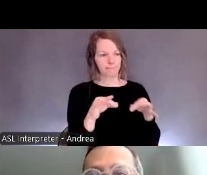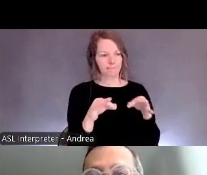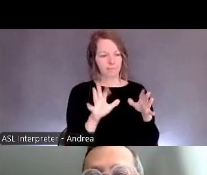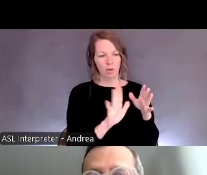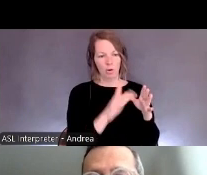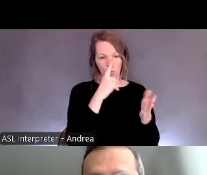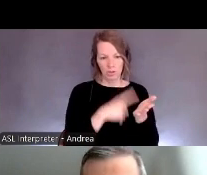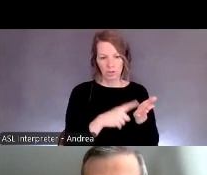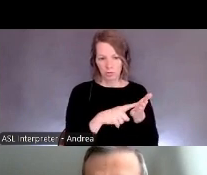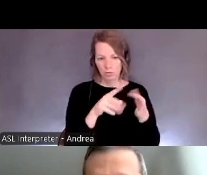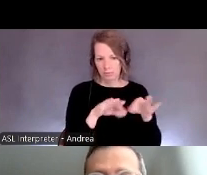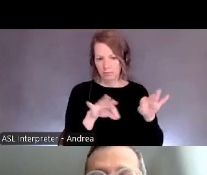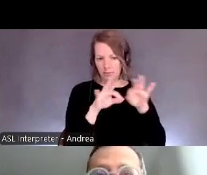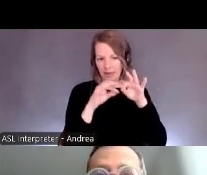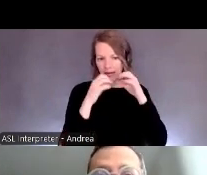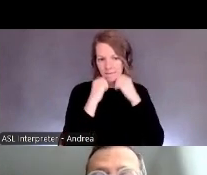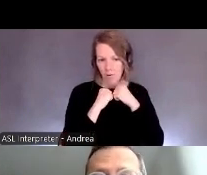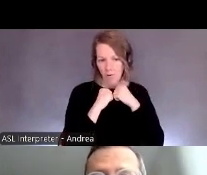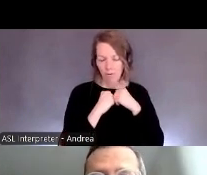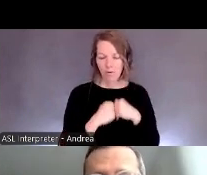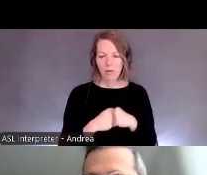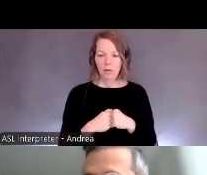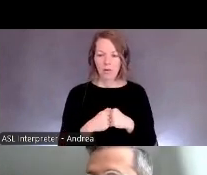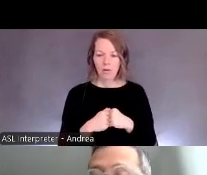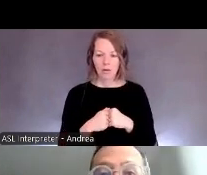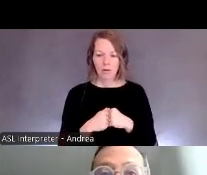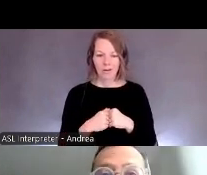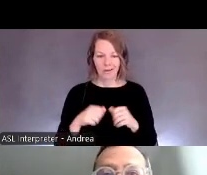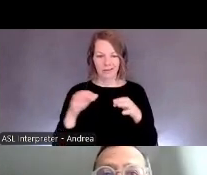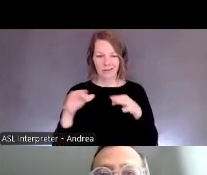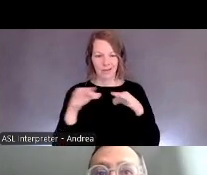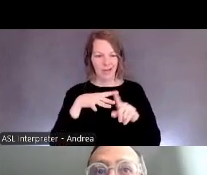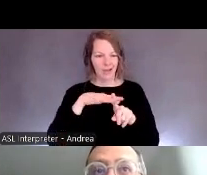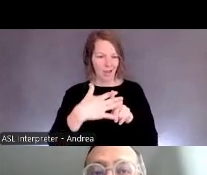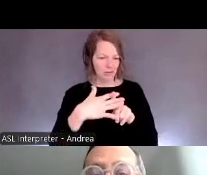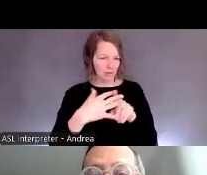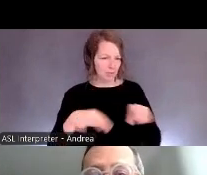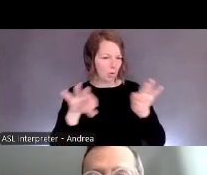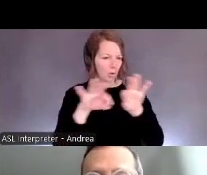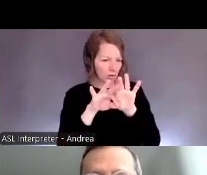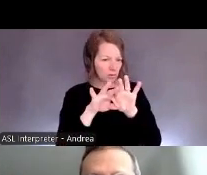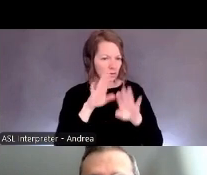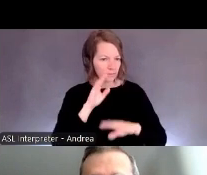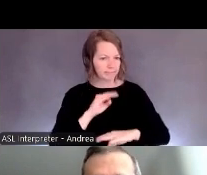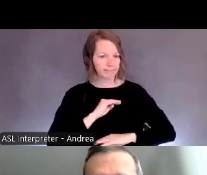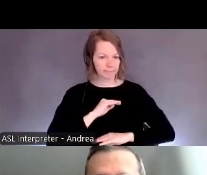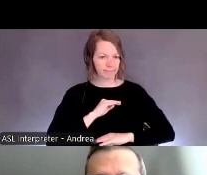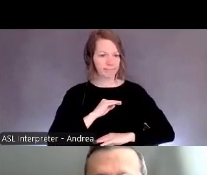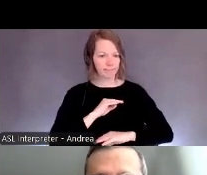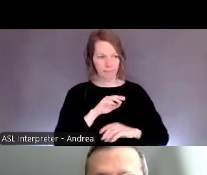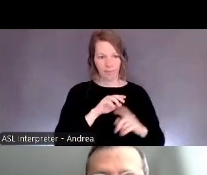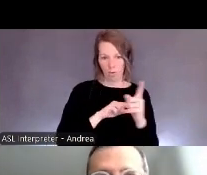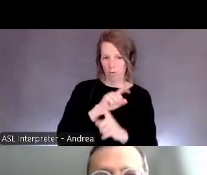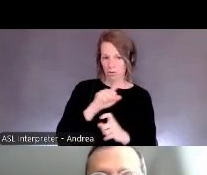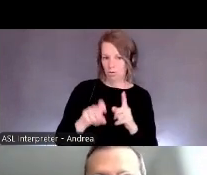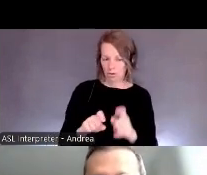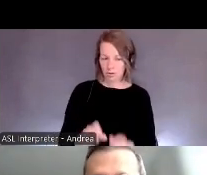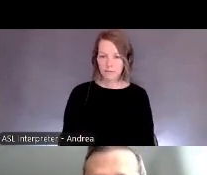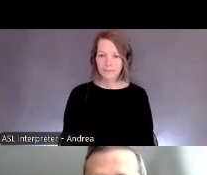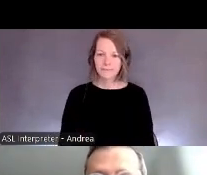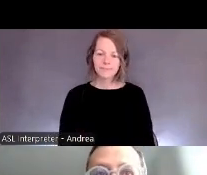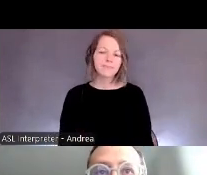is meaningful, and why context is important to answer the question that the research is